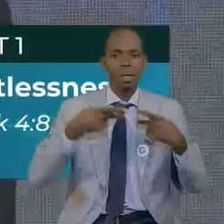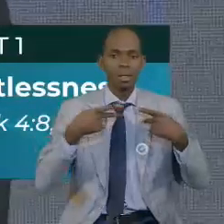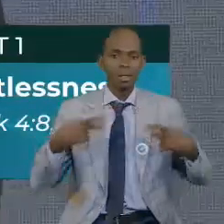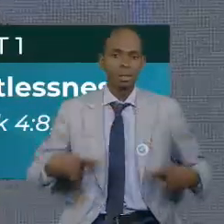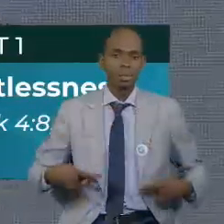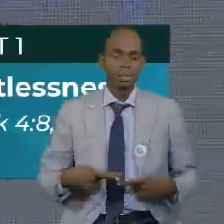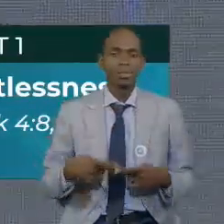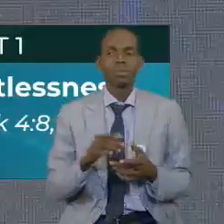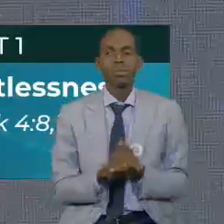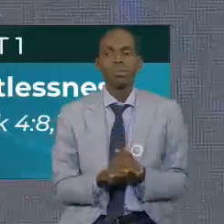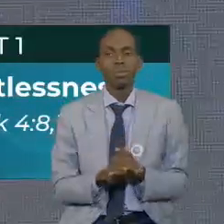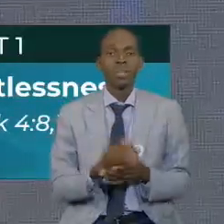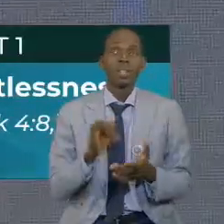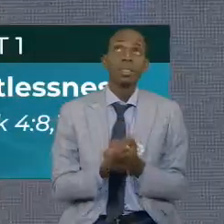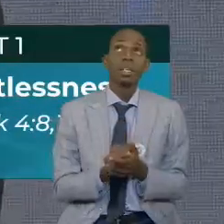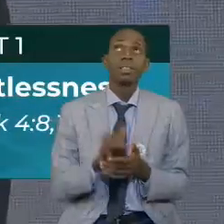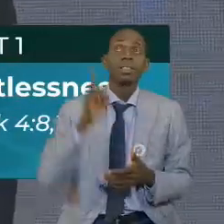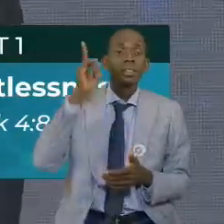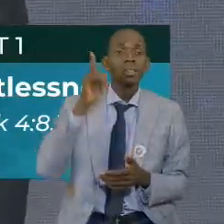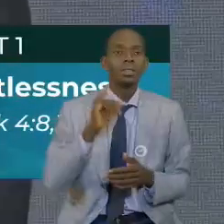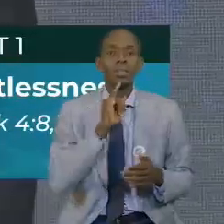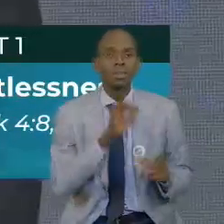that is passed into the heavens,